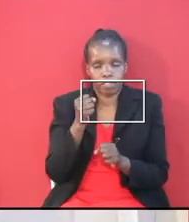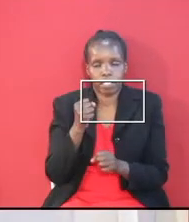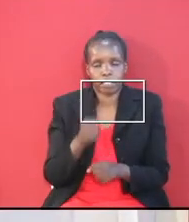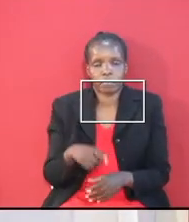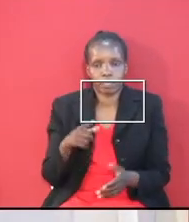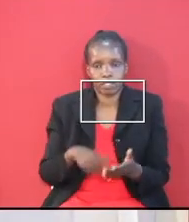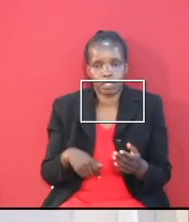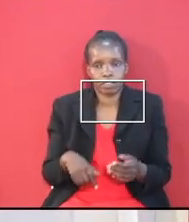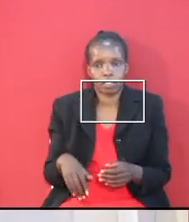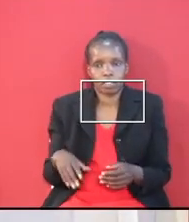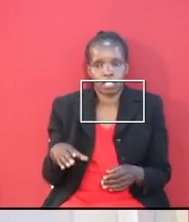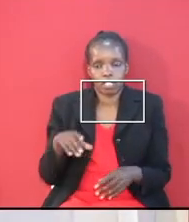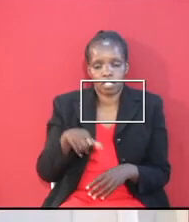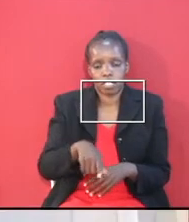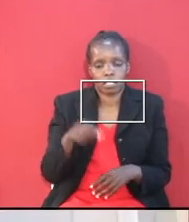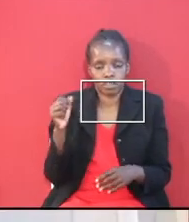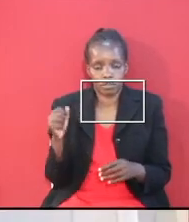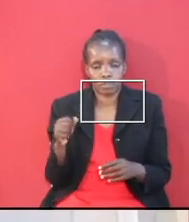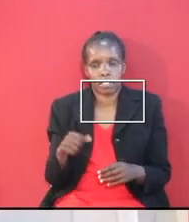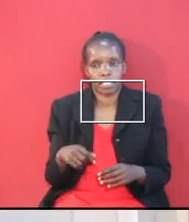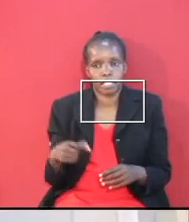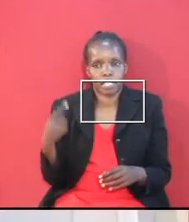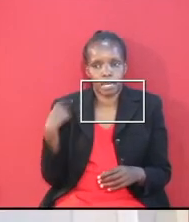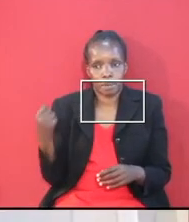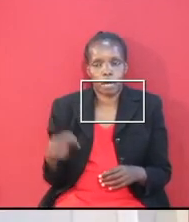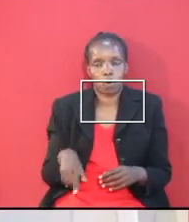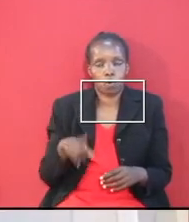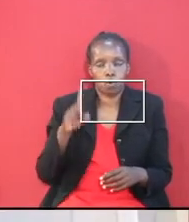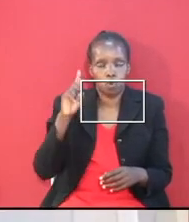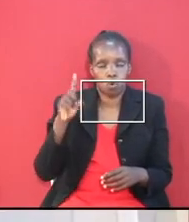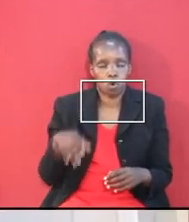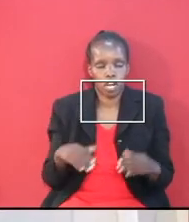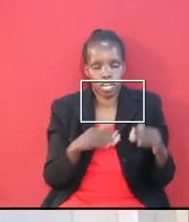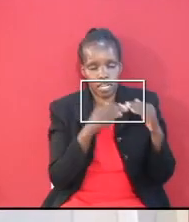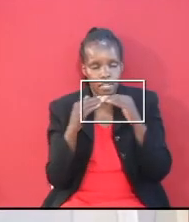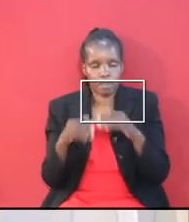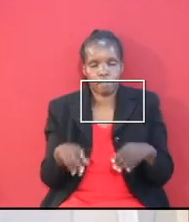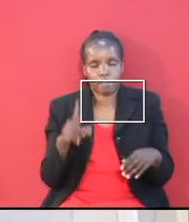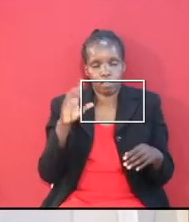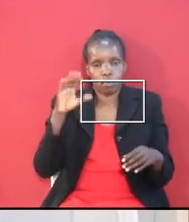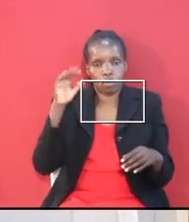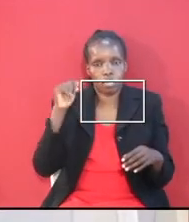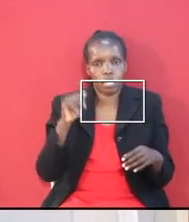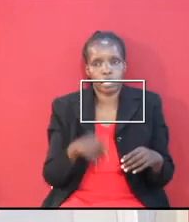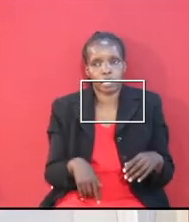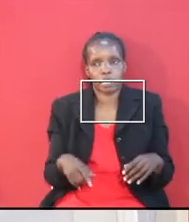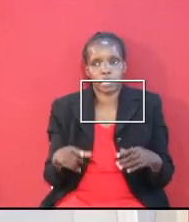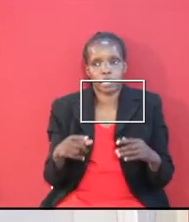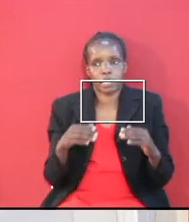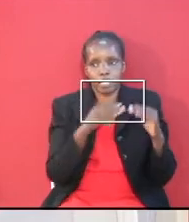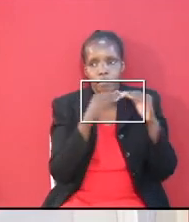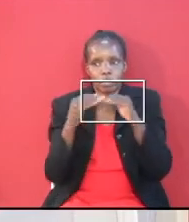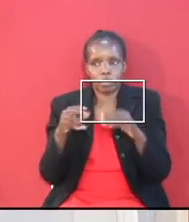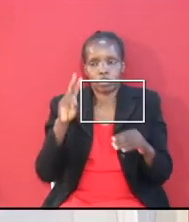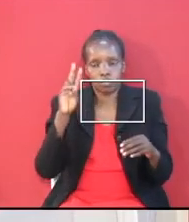your crown. Level number one, calling level. Level number two,